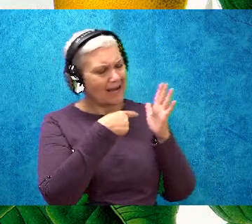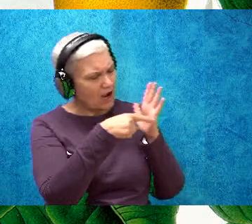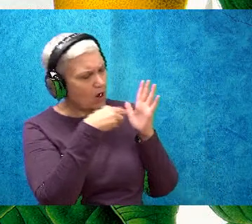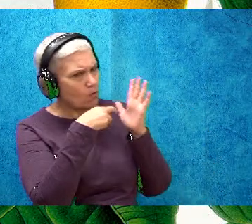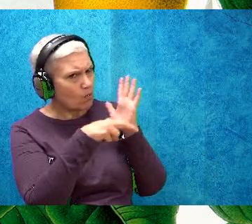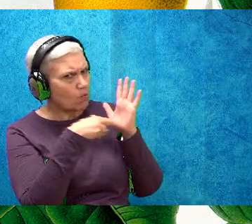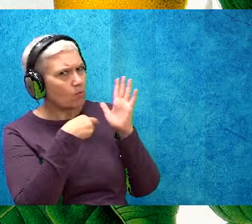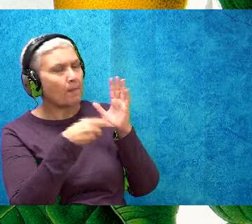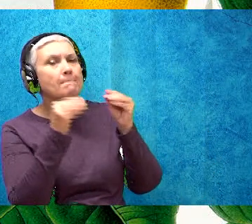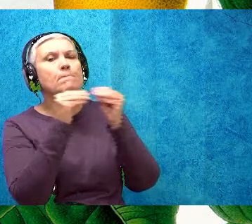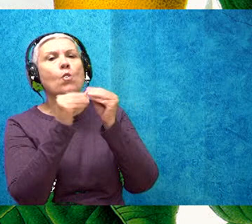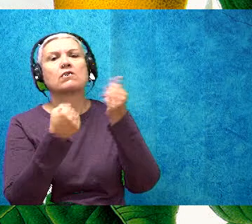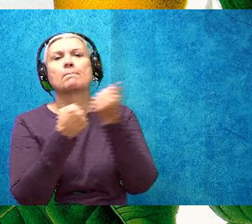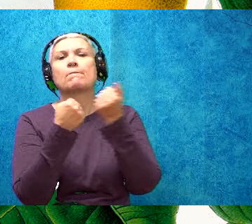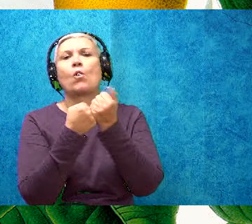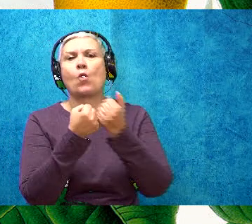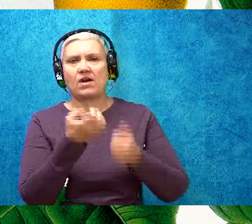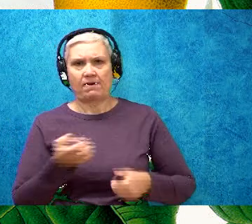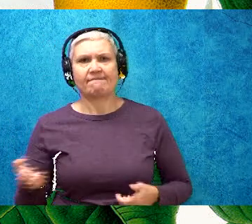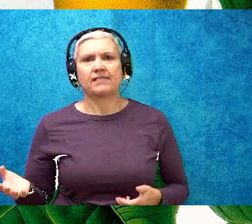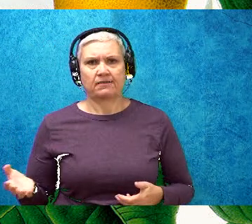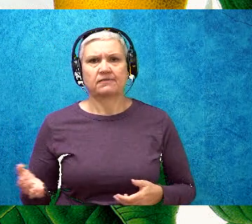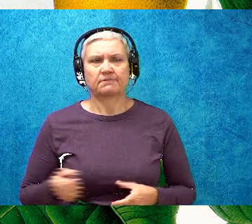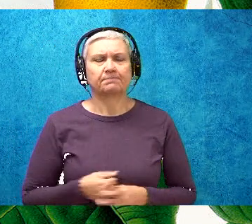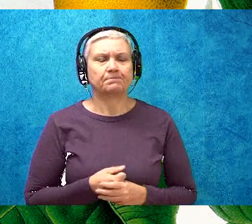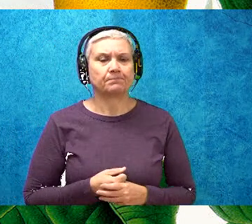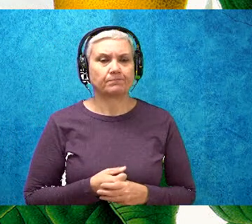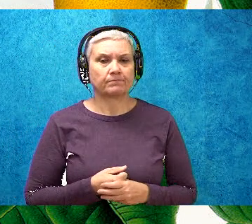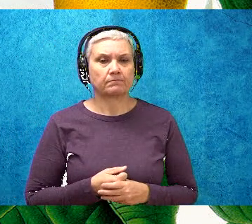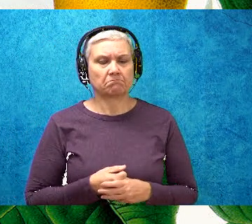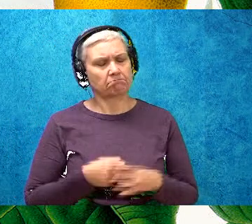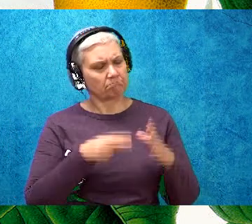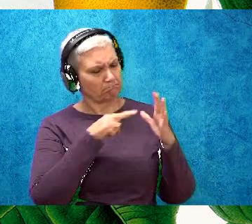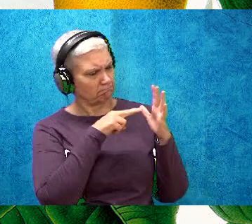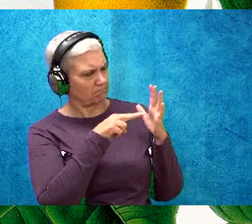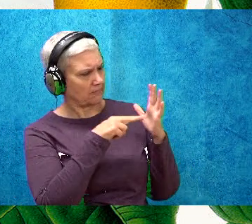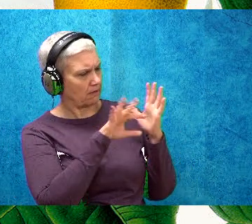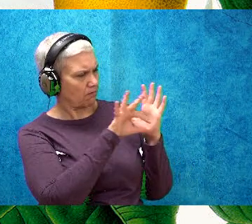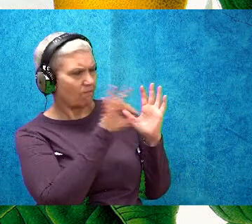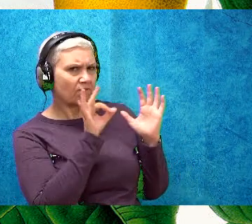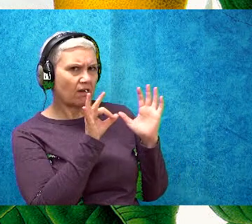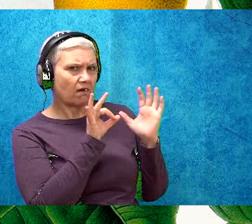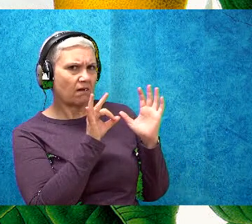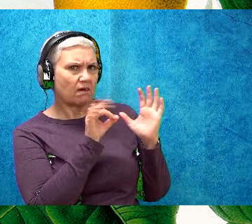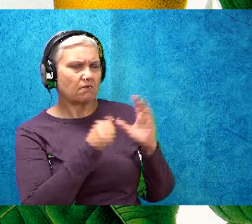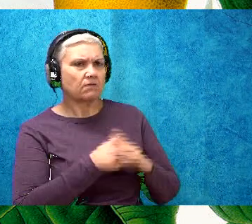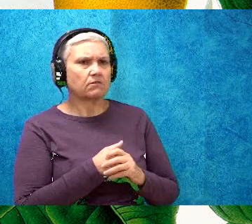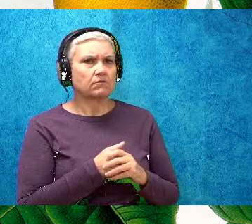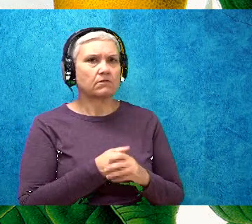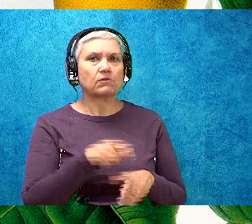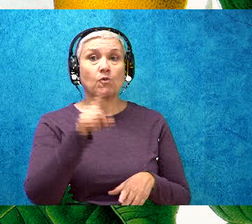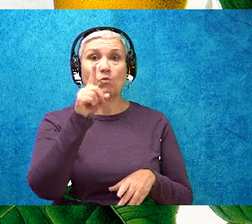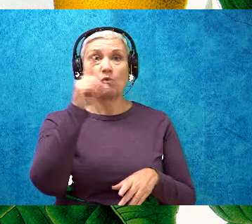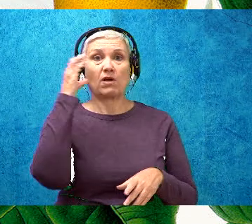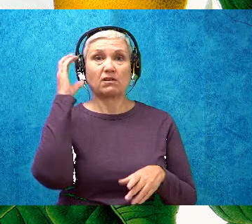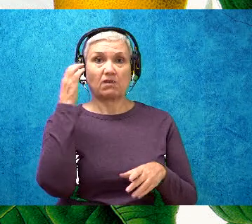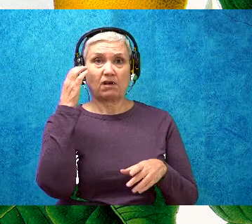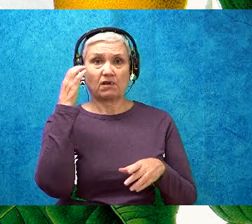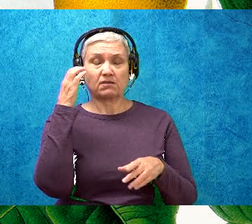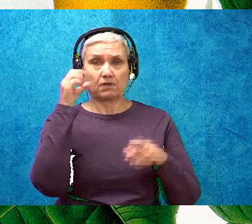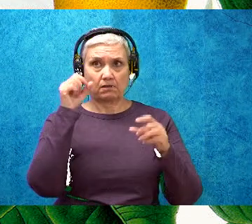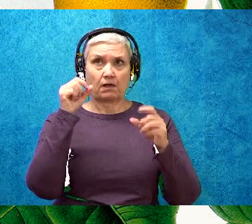text. Now, as I go back through the text, I know that I can find that the one cousin stayed up